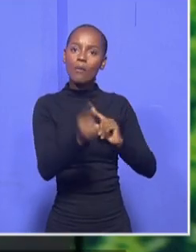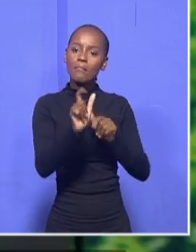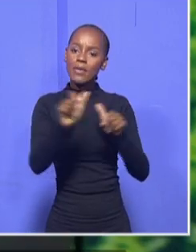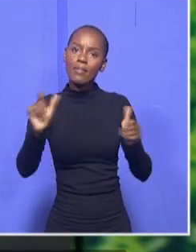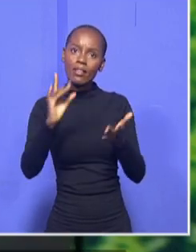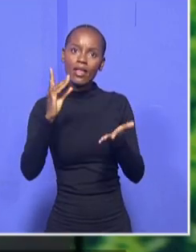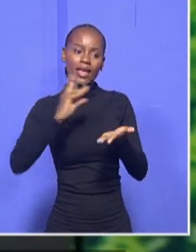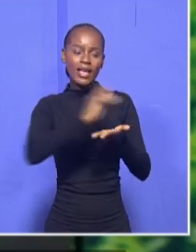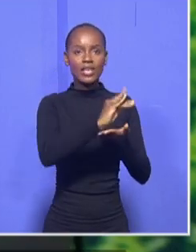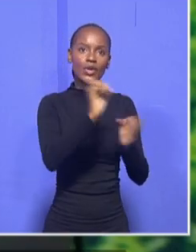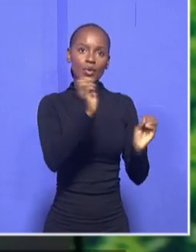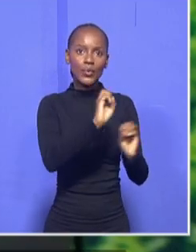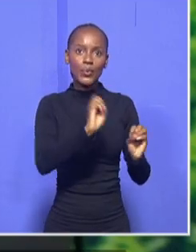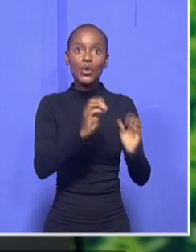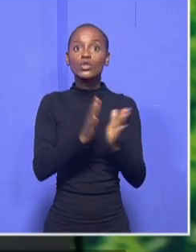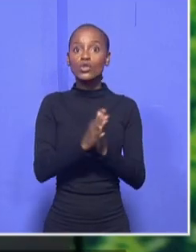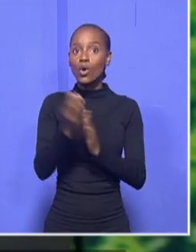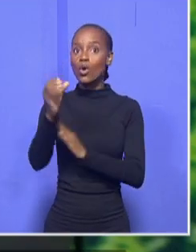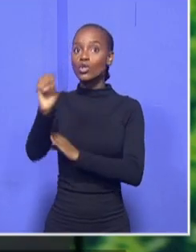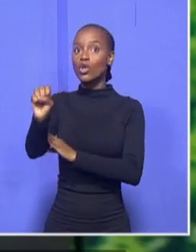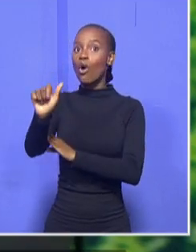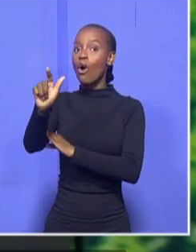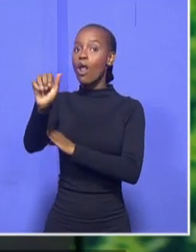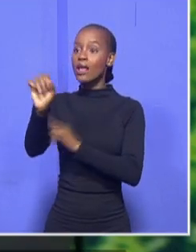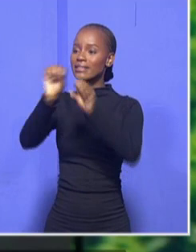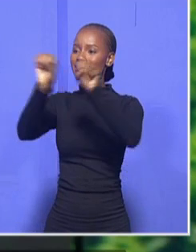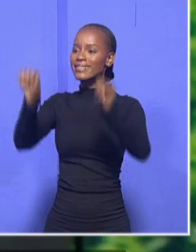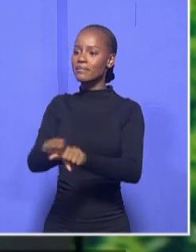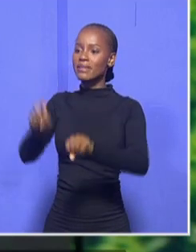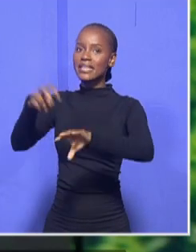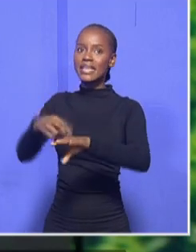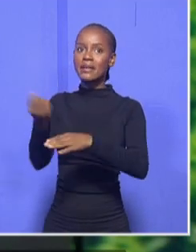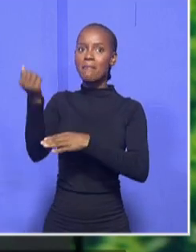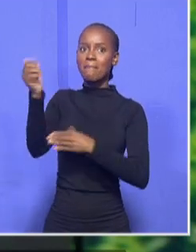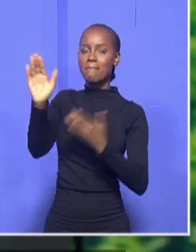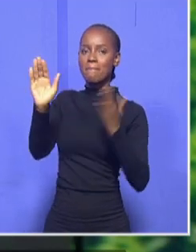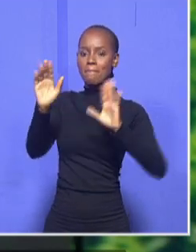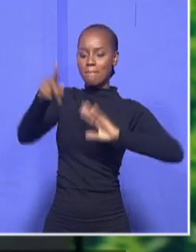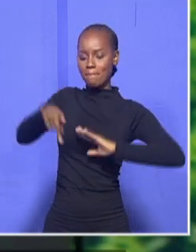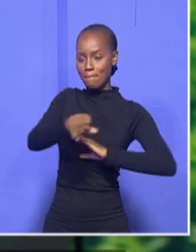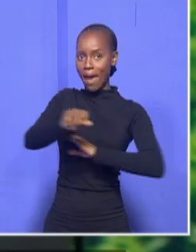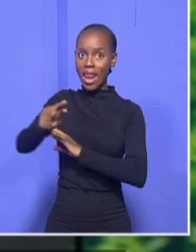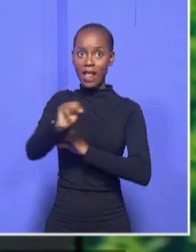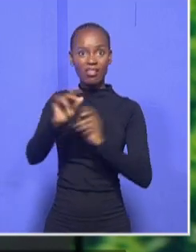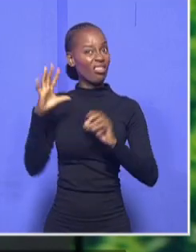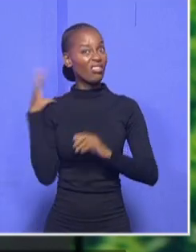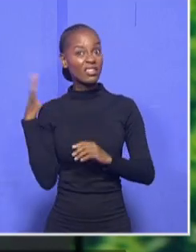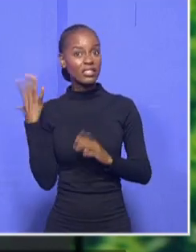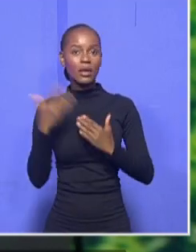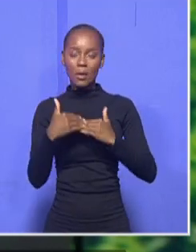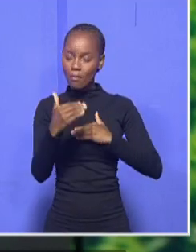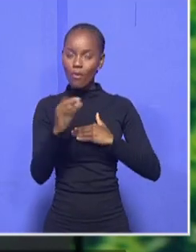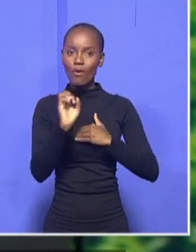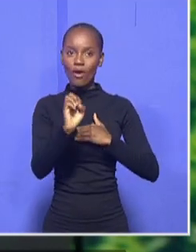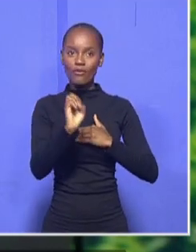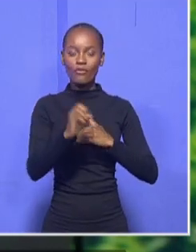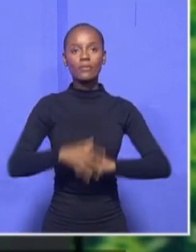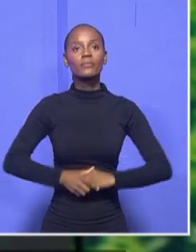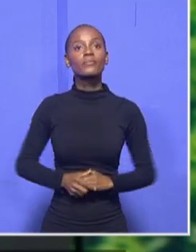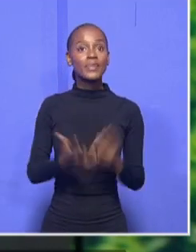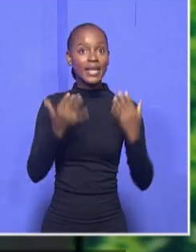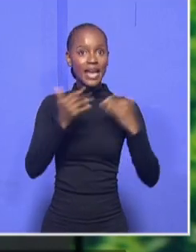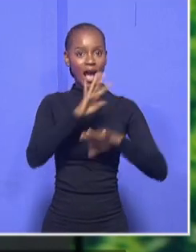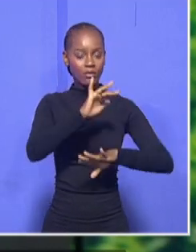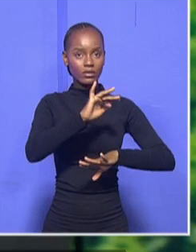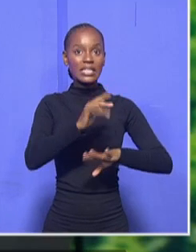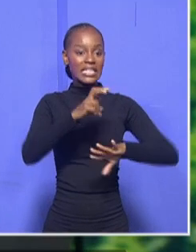system requires a lot more than just panels. Also, in order to get the maximum amount of rebate back, you would have needed to have installed about